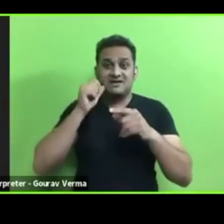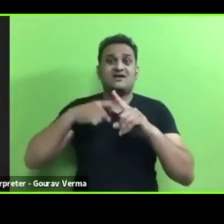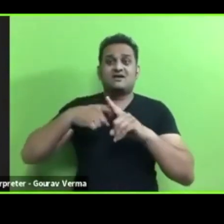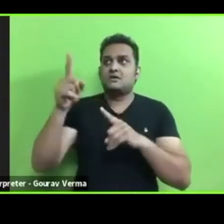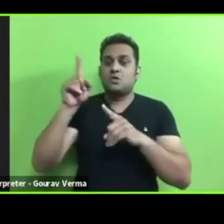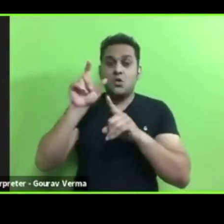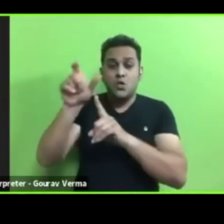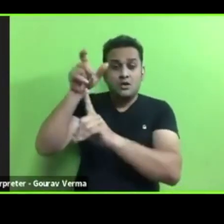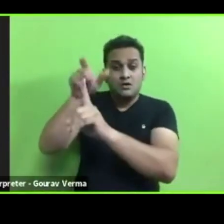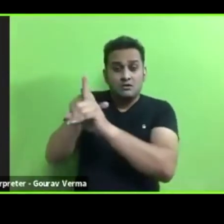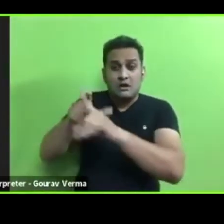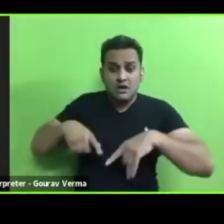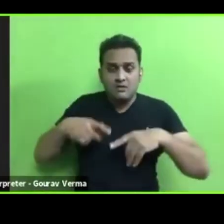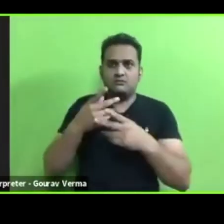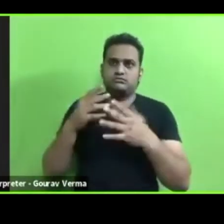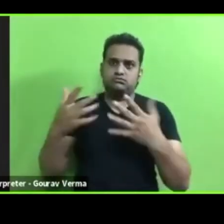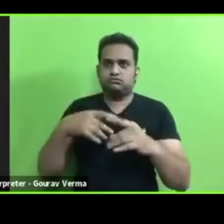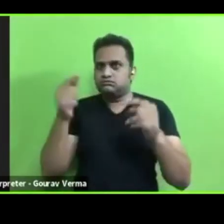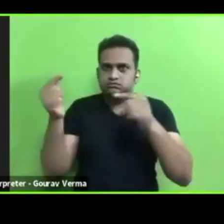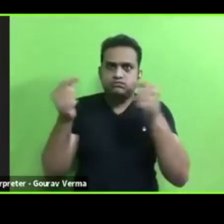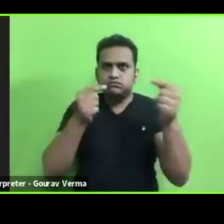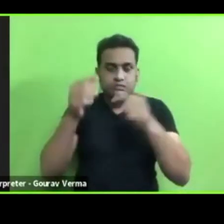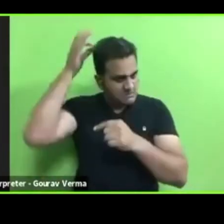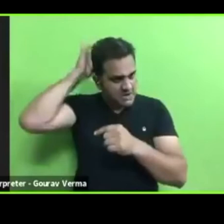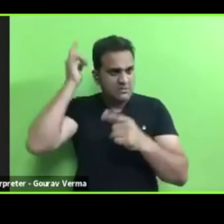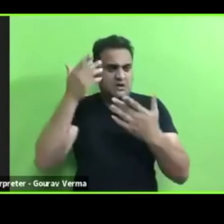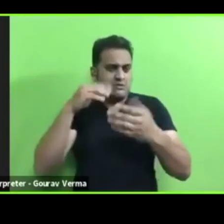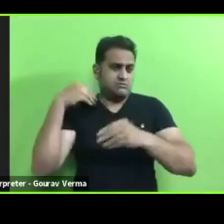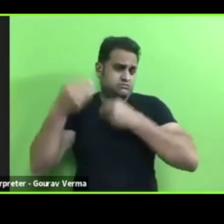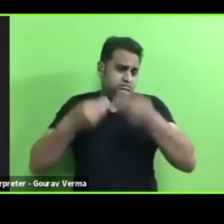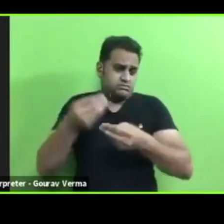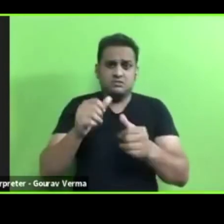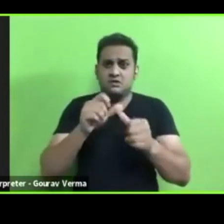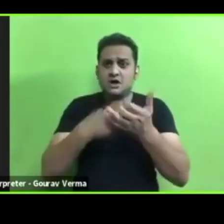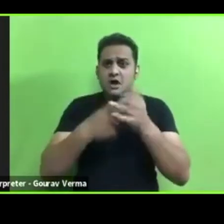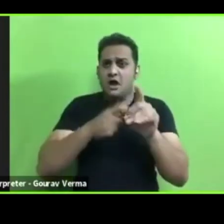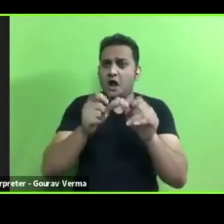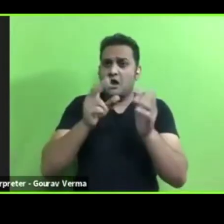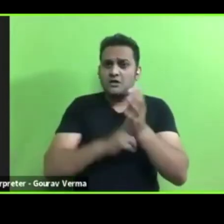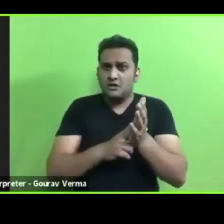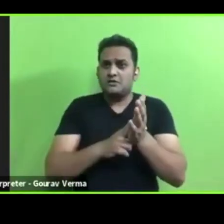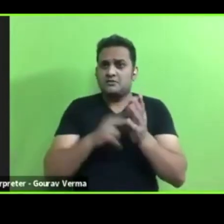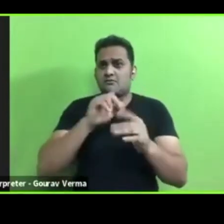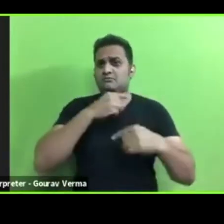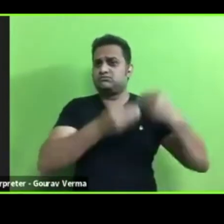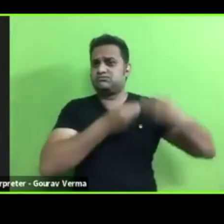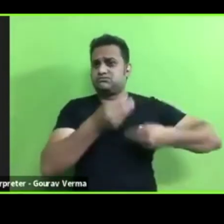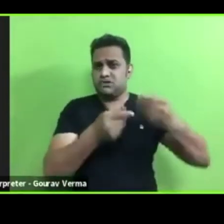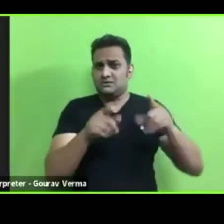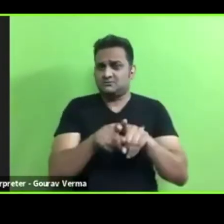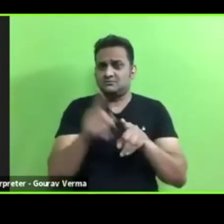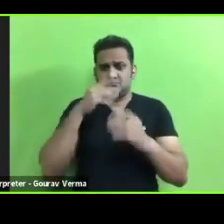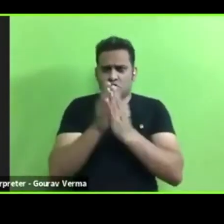interesting. He actually argues that Brahmins are the Aryans, somewhere living in Arctic. His book itself talks about it, and he's the